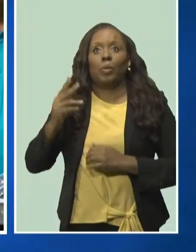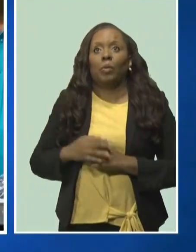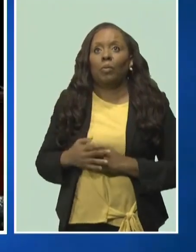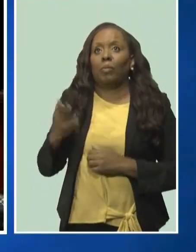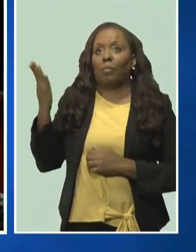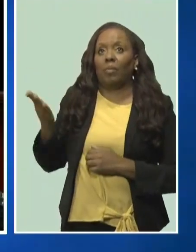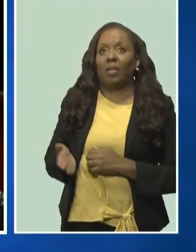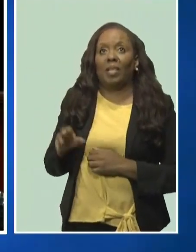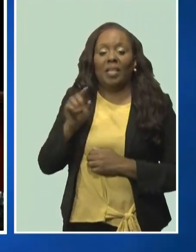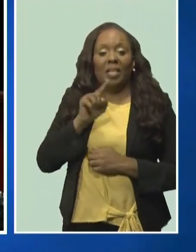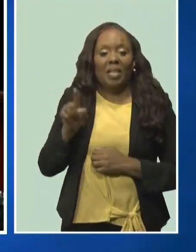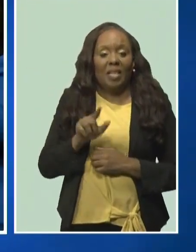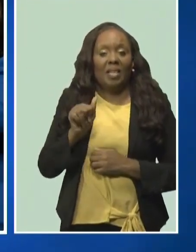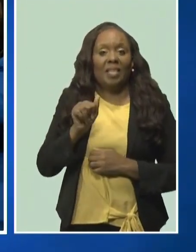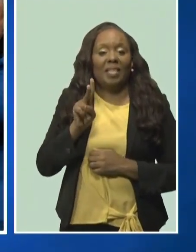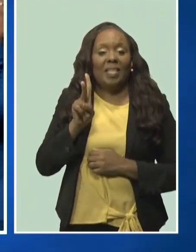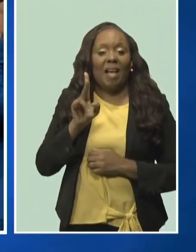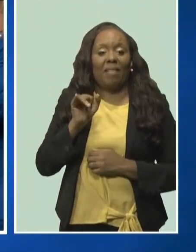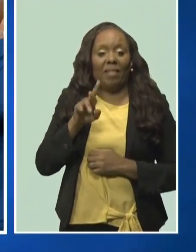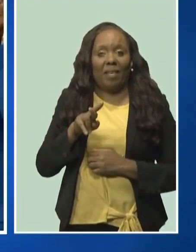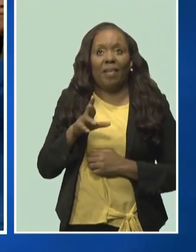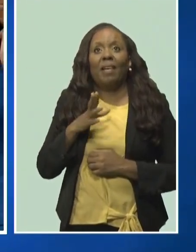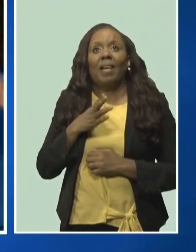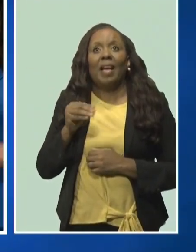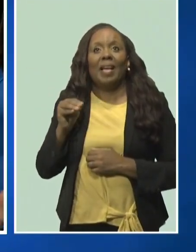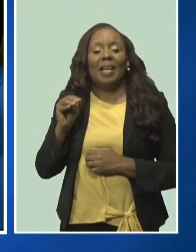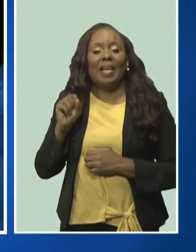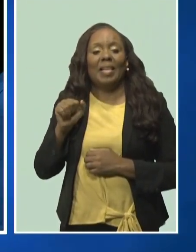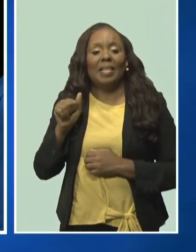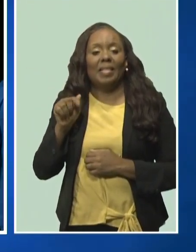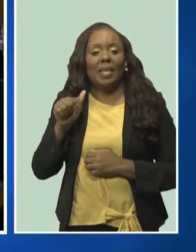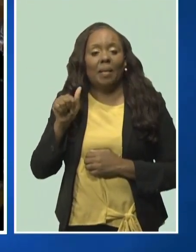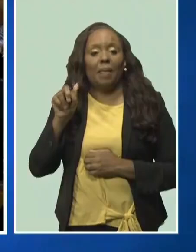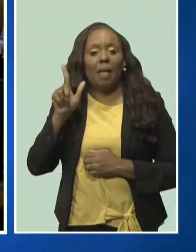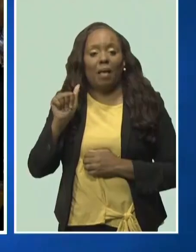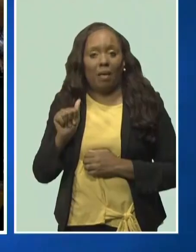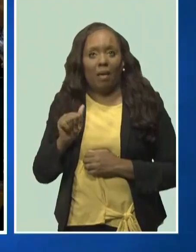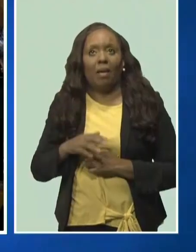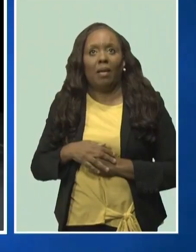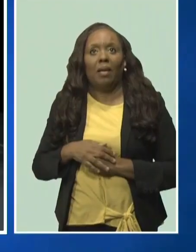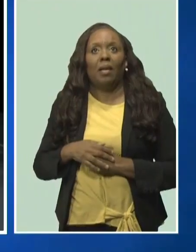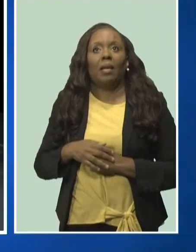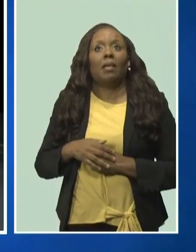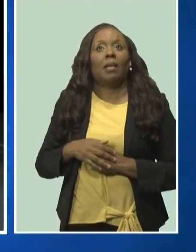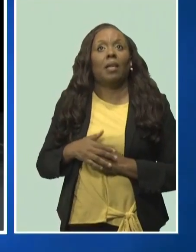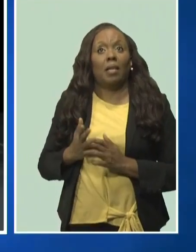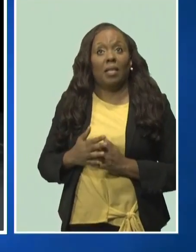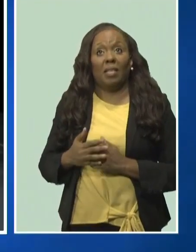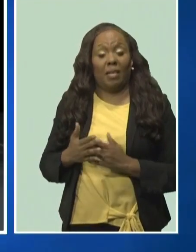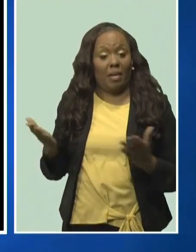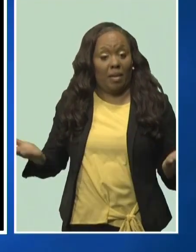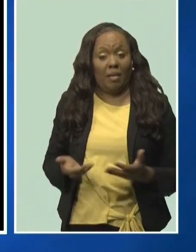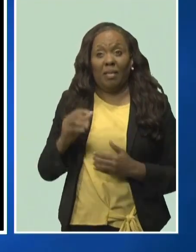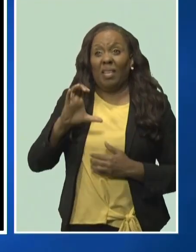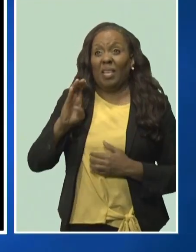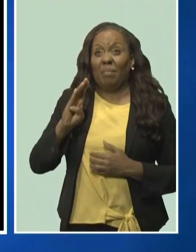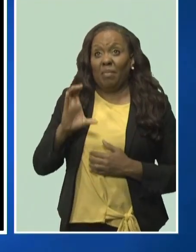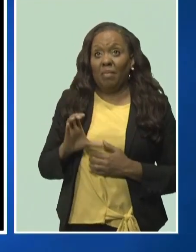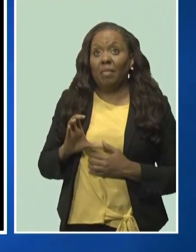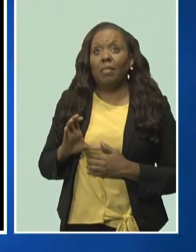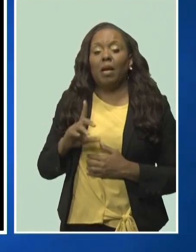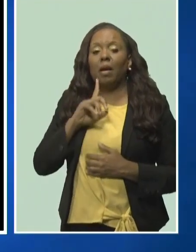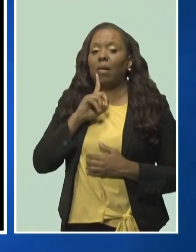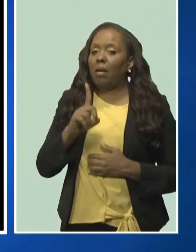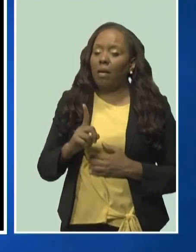Went and Sabre Rupp, with Jarrah Scott of St. Silas Primary third. The competition was hosted at CBC, one of the main